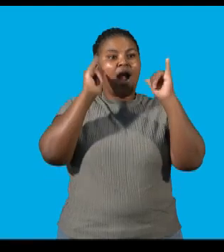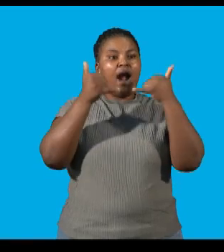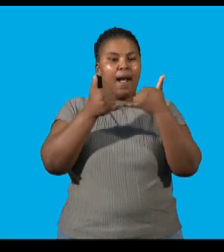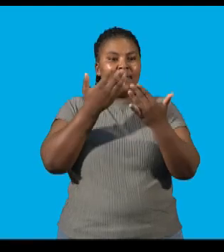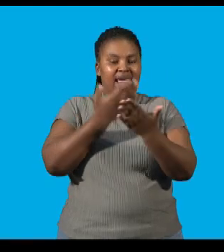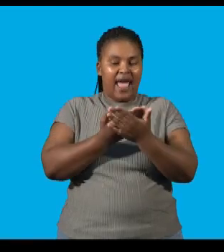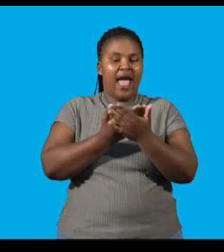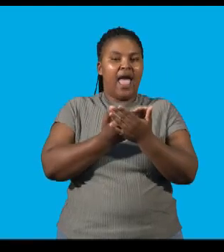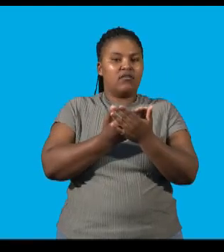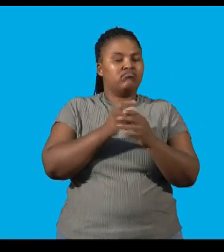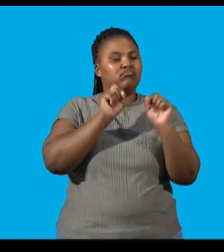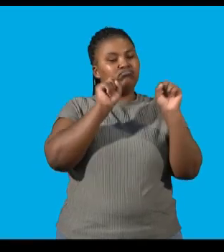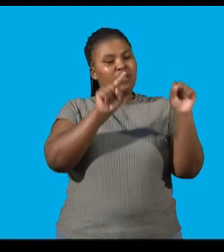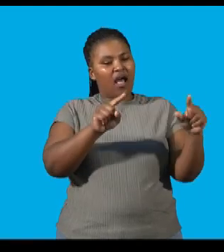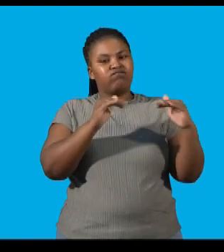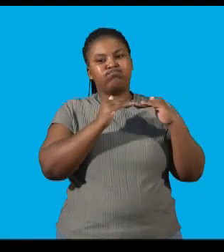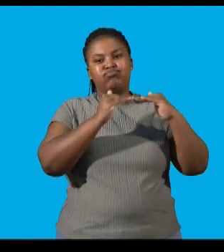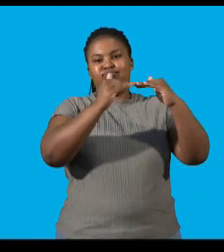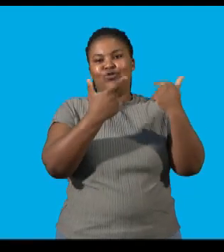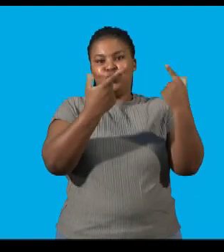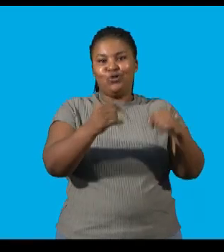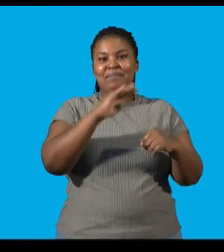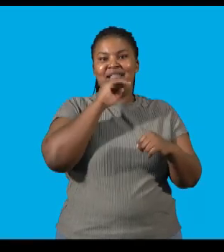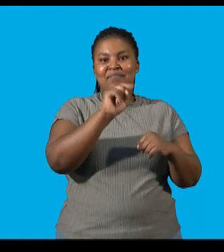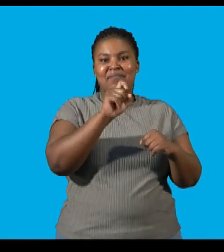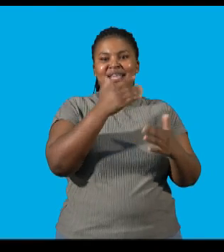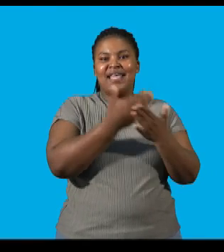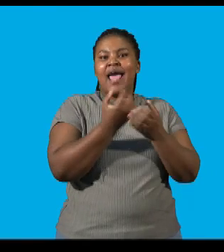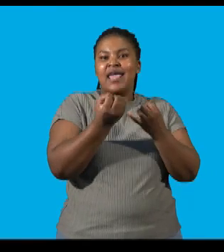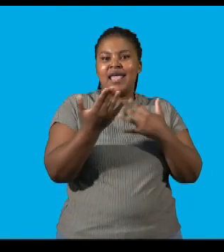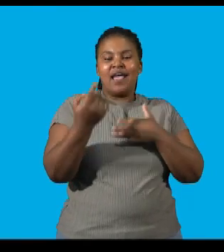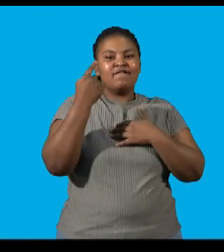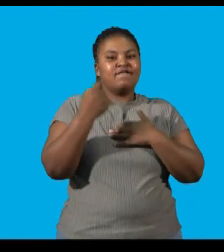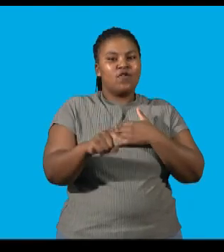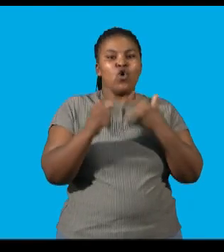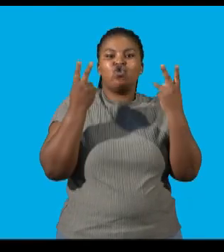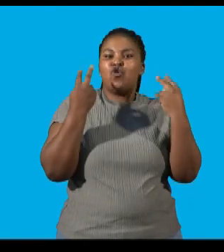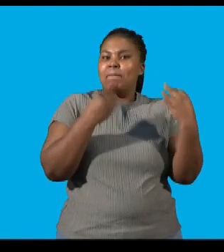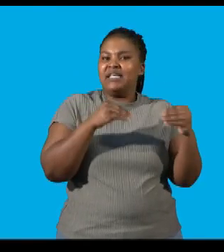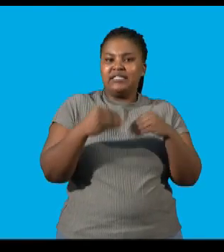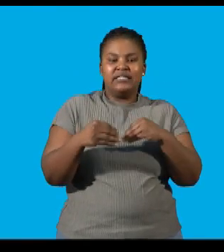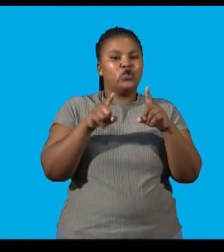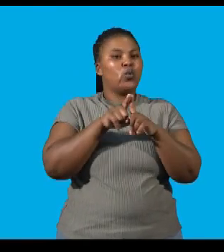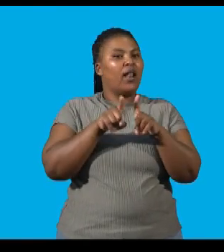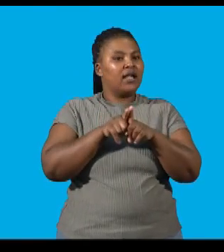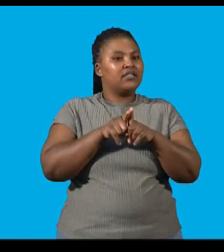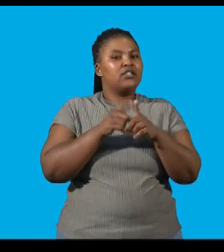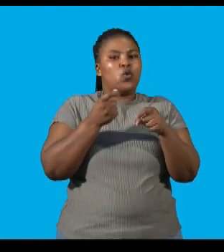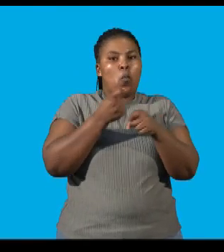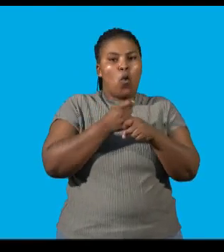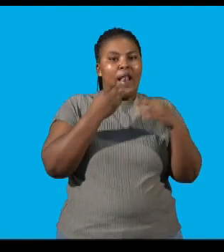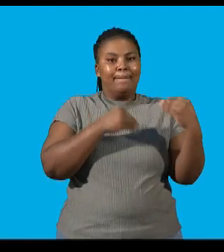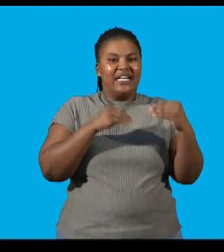is expected to be self-sustaining. So this grant can be given both to the new businesses as well as the